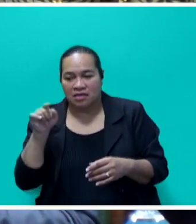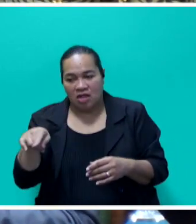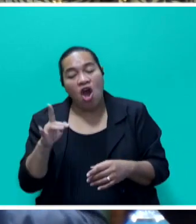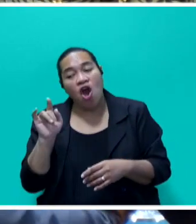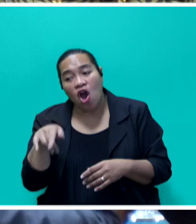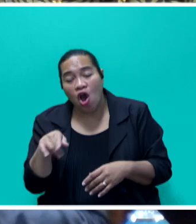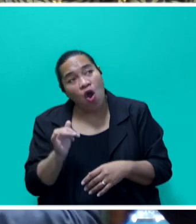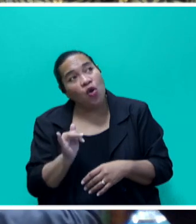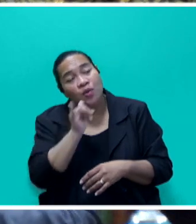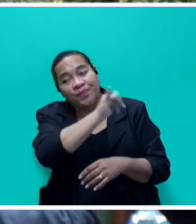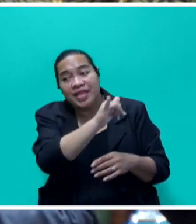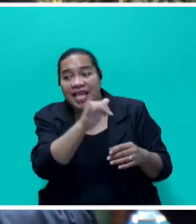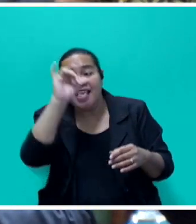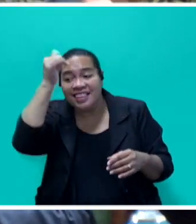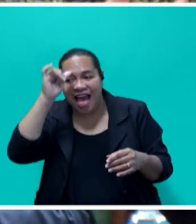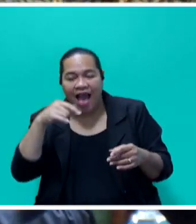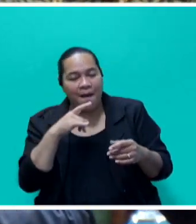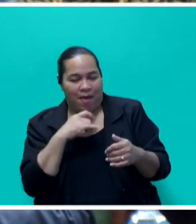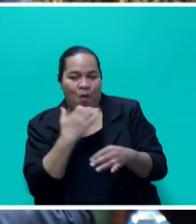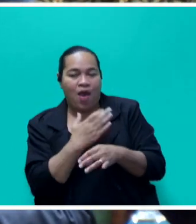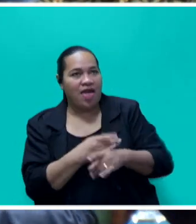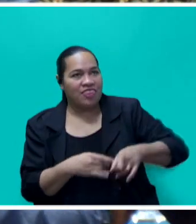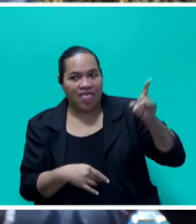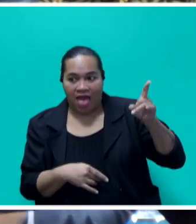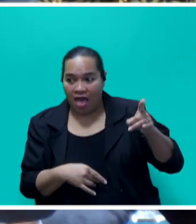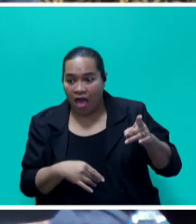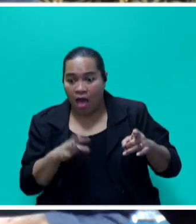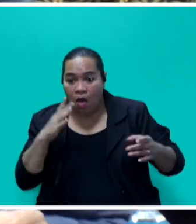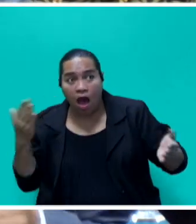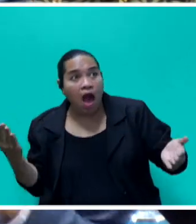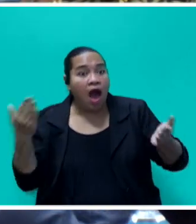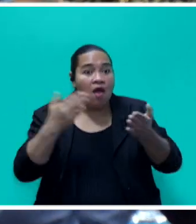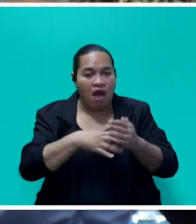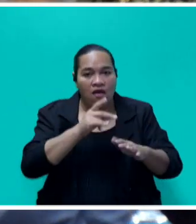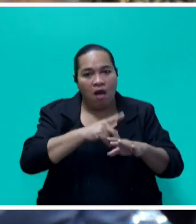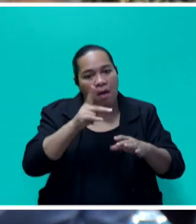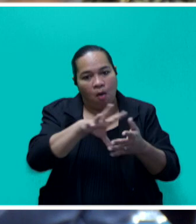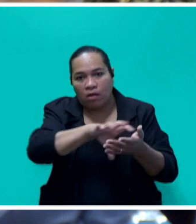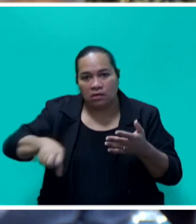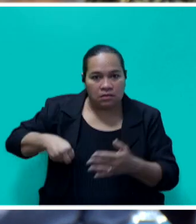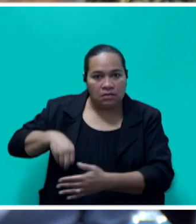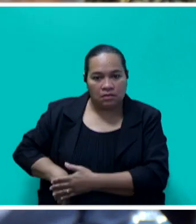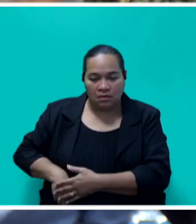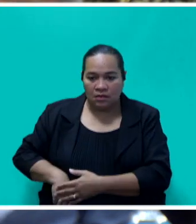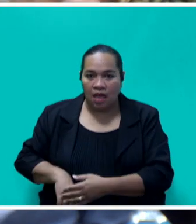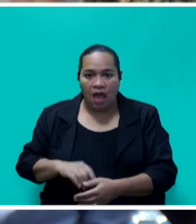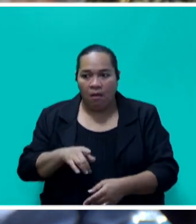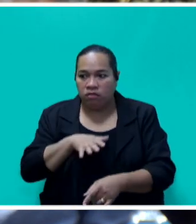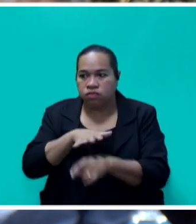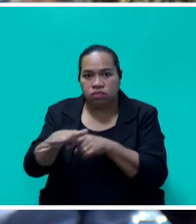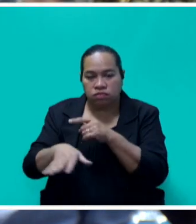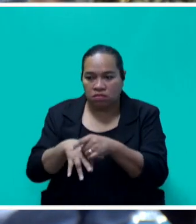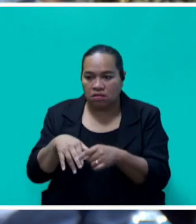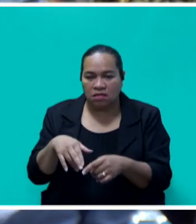jobs. Once they arrive, passports are confiscated, and then claims against all the costs. It costs